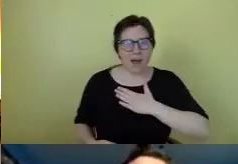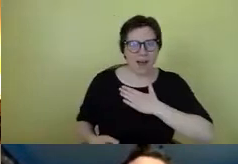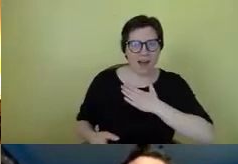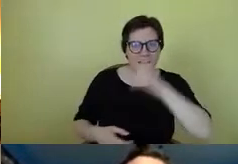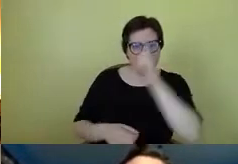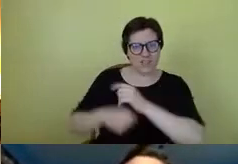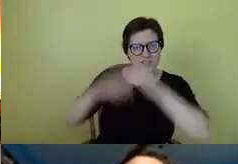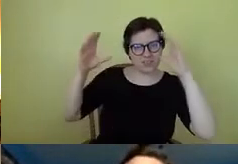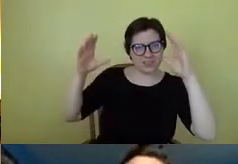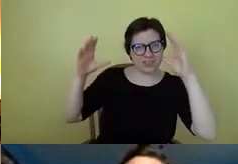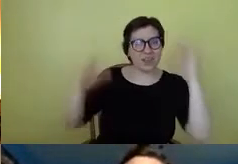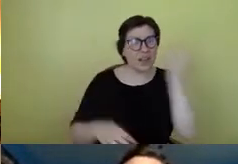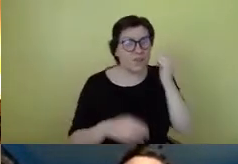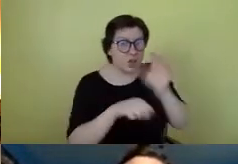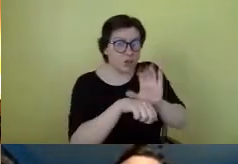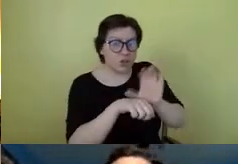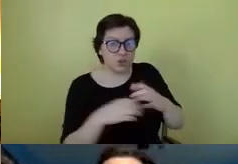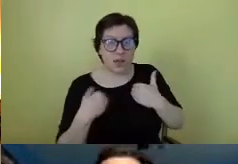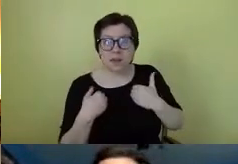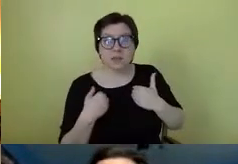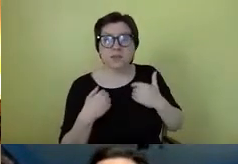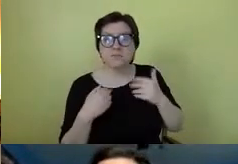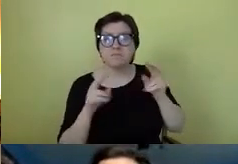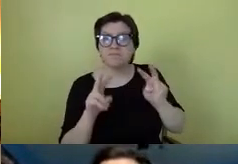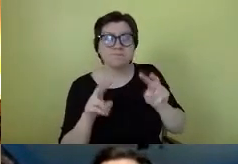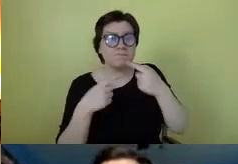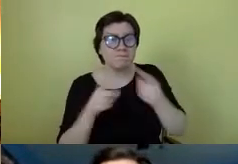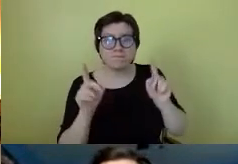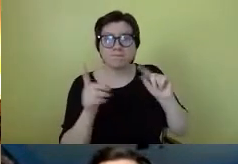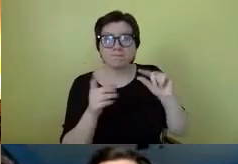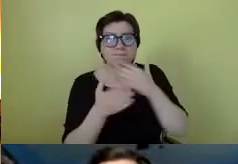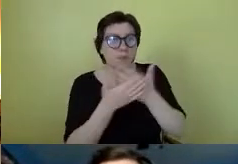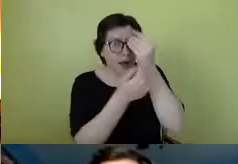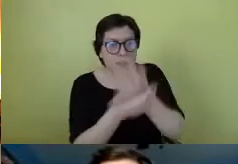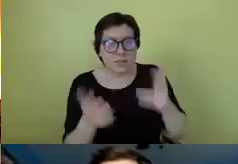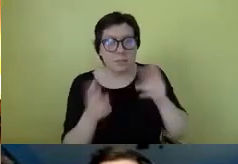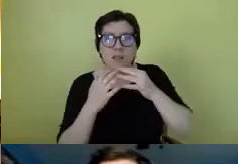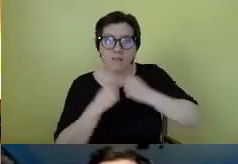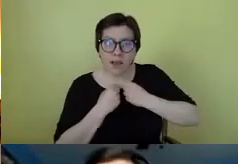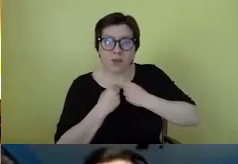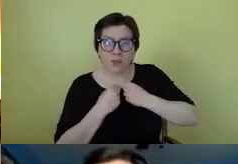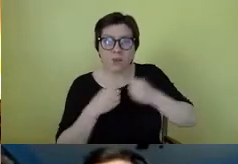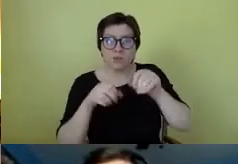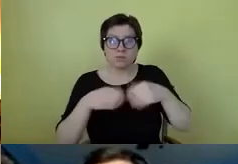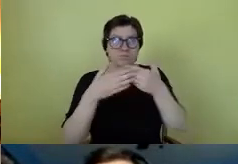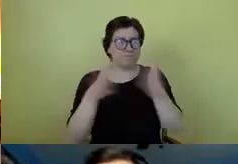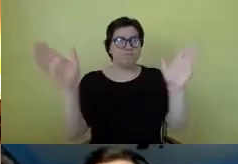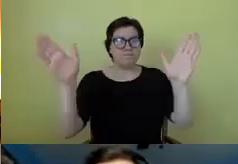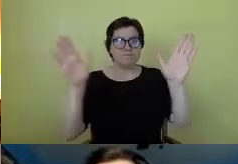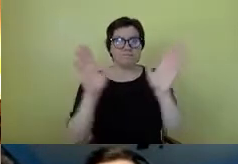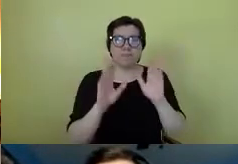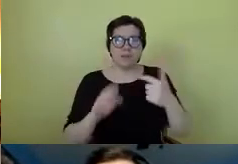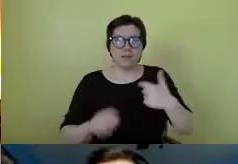any possibility of announcing gospel values in the public forum, I've